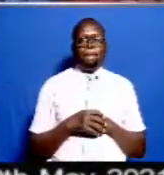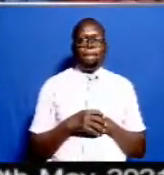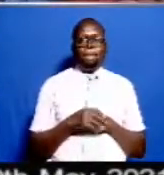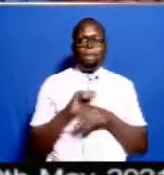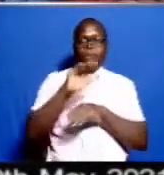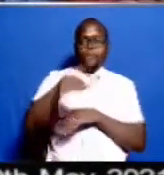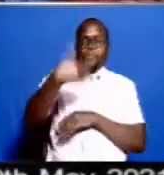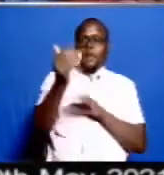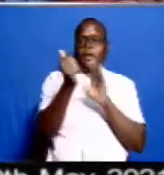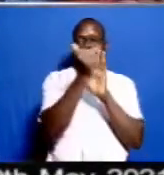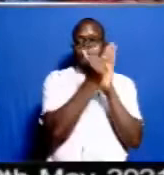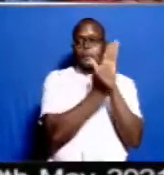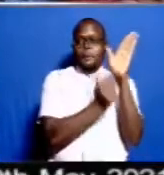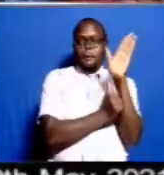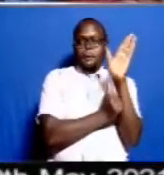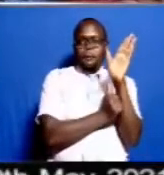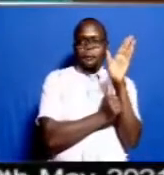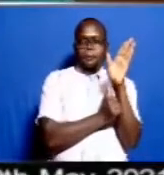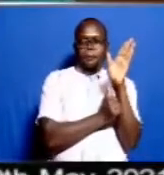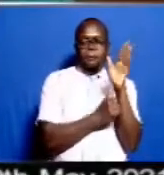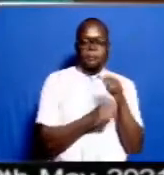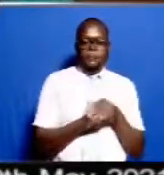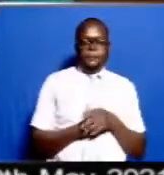Next order.